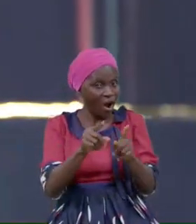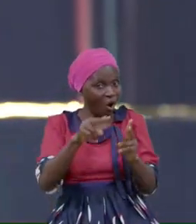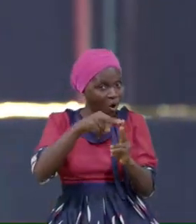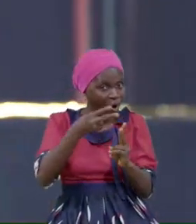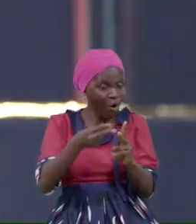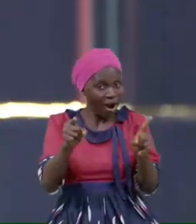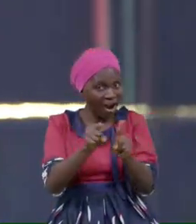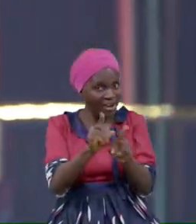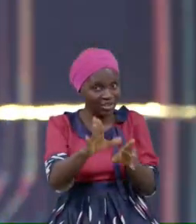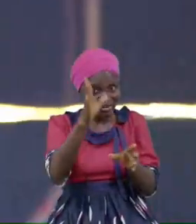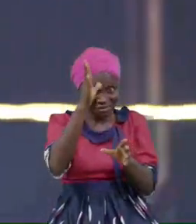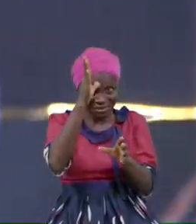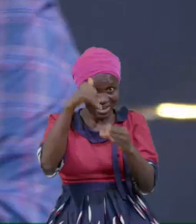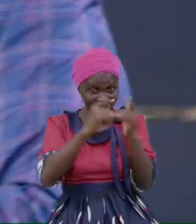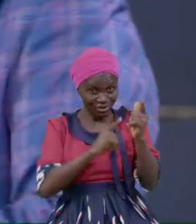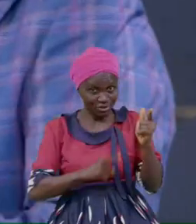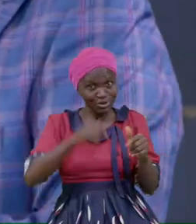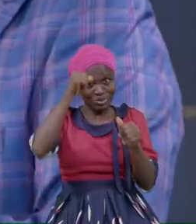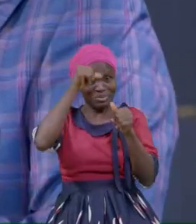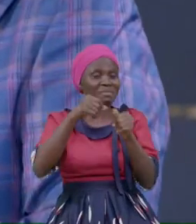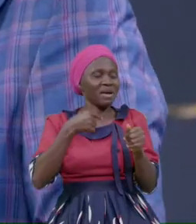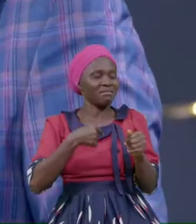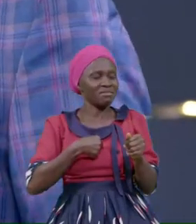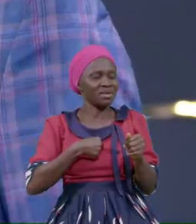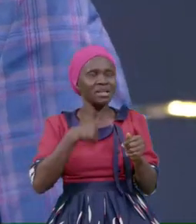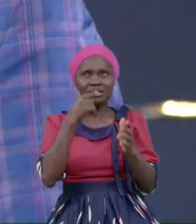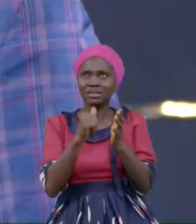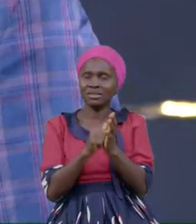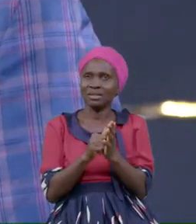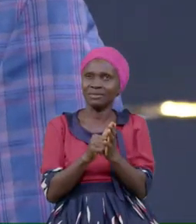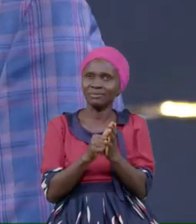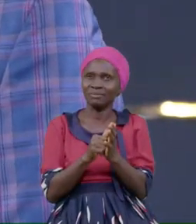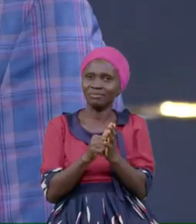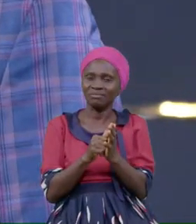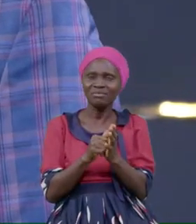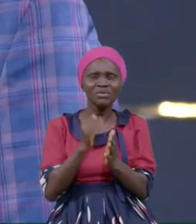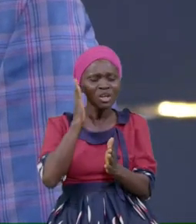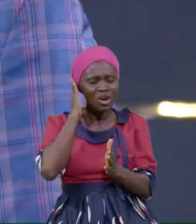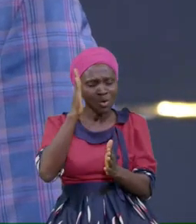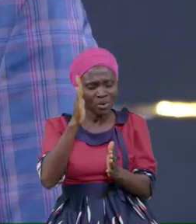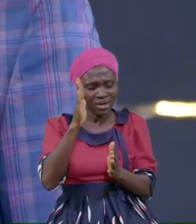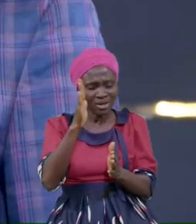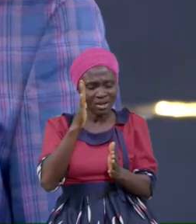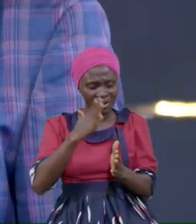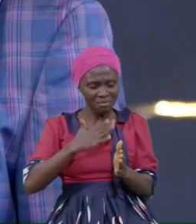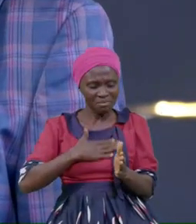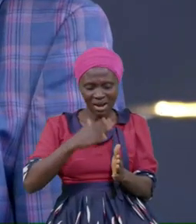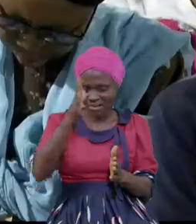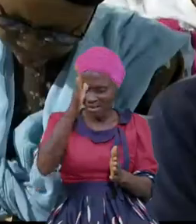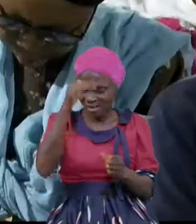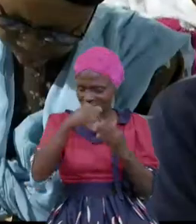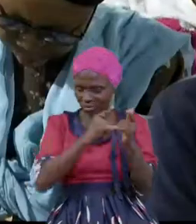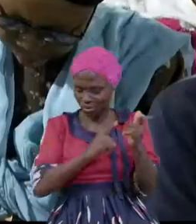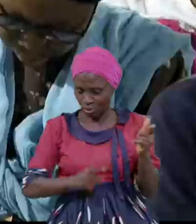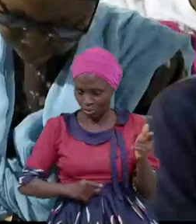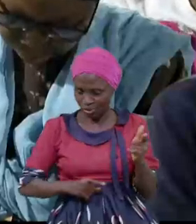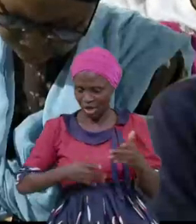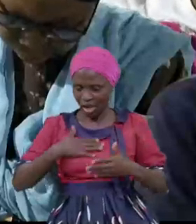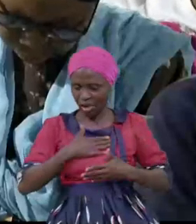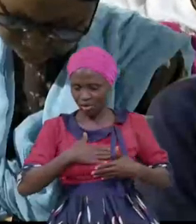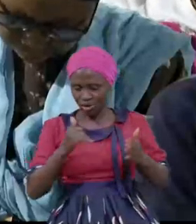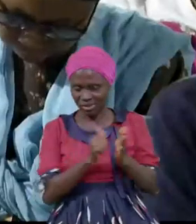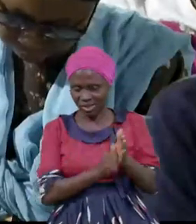the Lord. You say, will daddy enjoy that kind of dirty joke? Tell me.